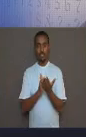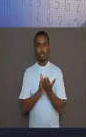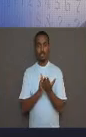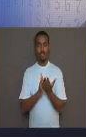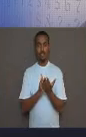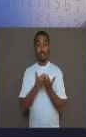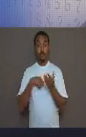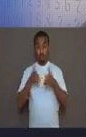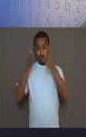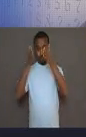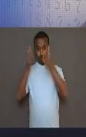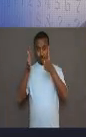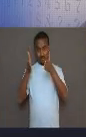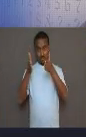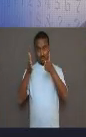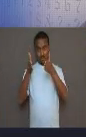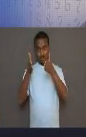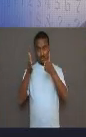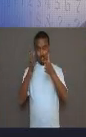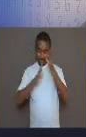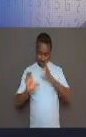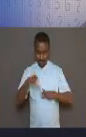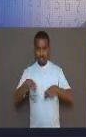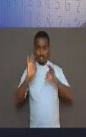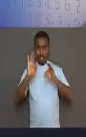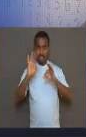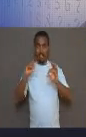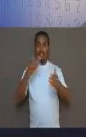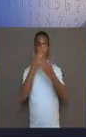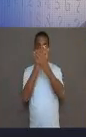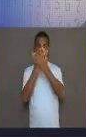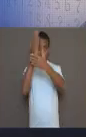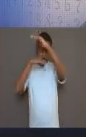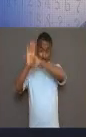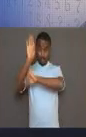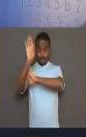will focus on breakthroughs in space exploration.